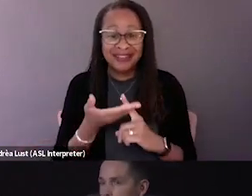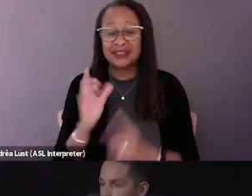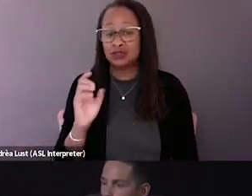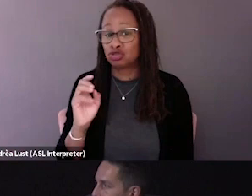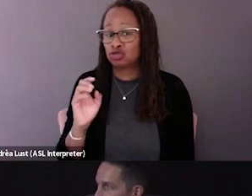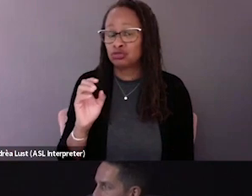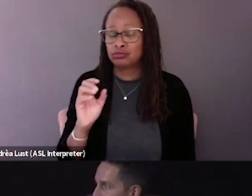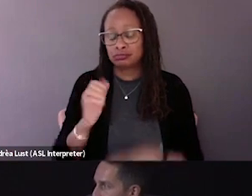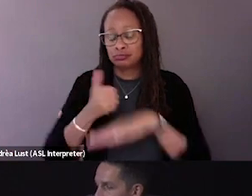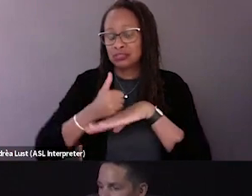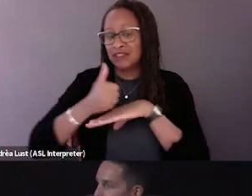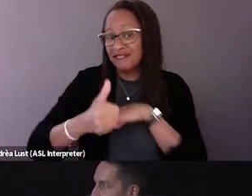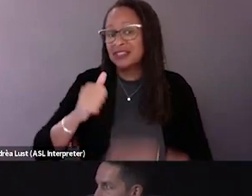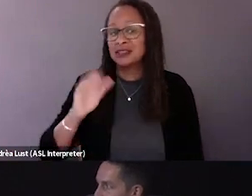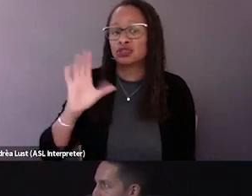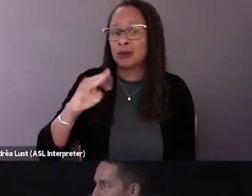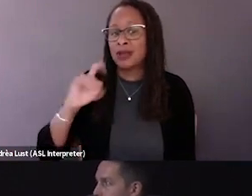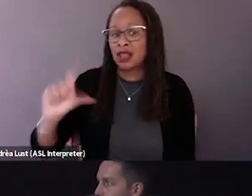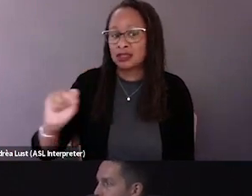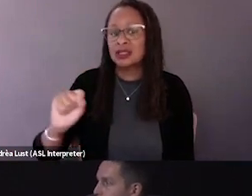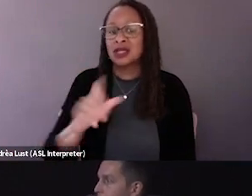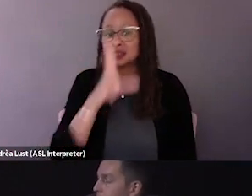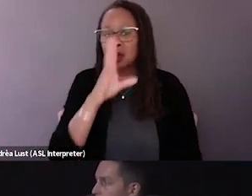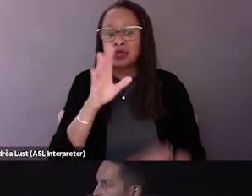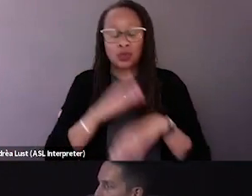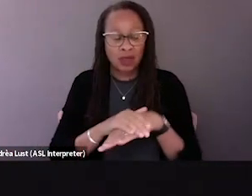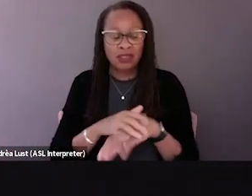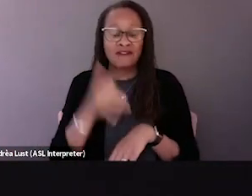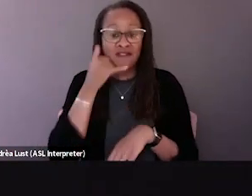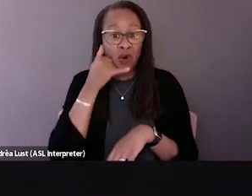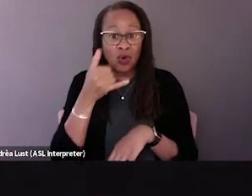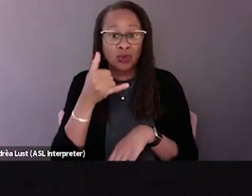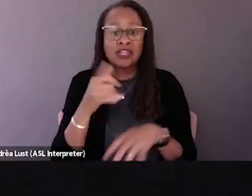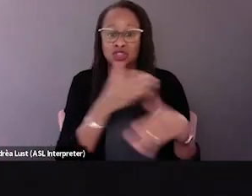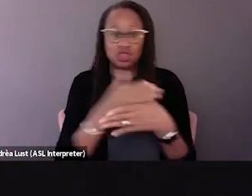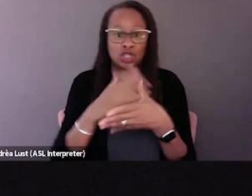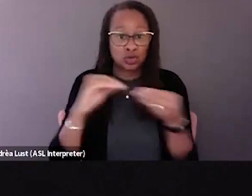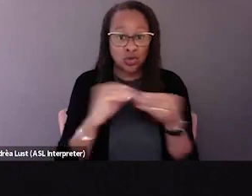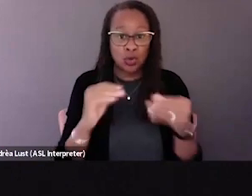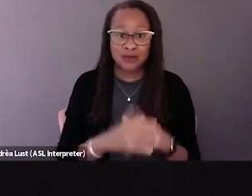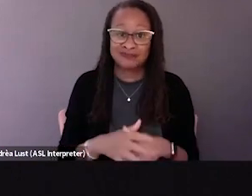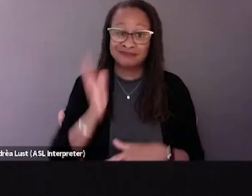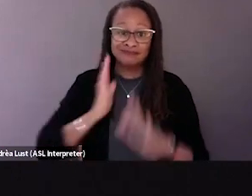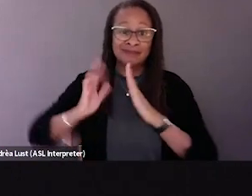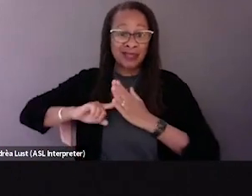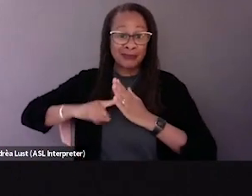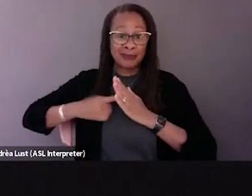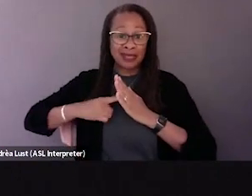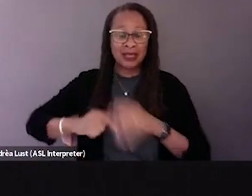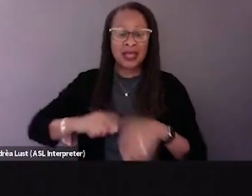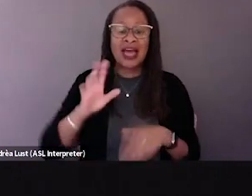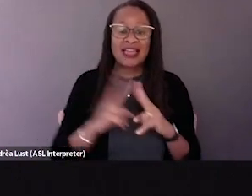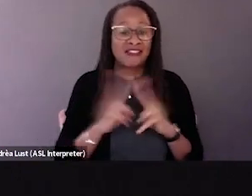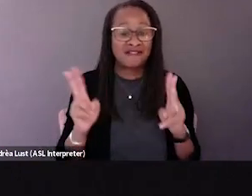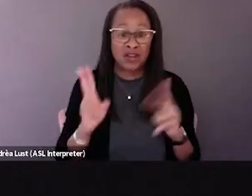criminals to talk to you on the phone for all of that time to tell the story? Well, it goes to back to the beginning of the film. They're very competitive